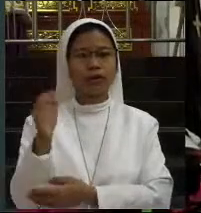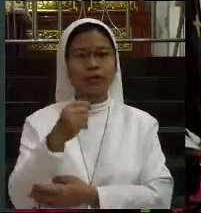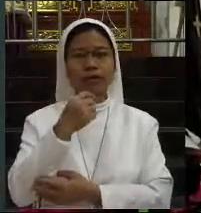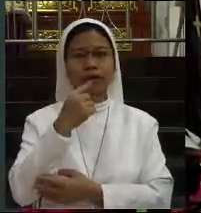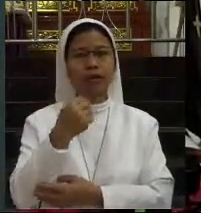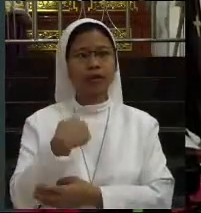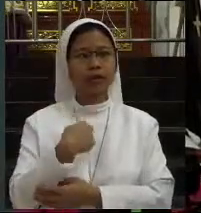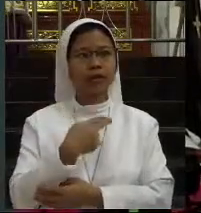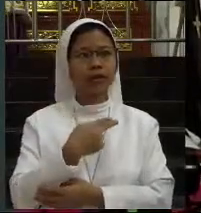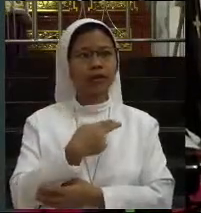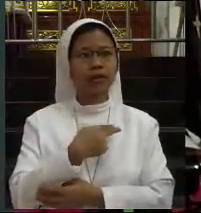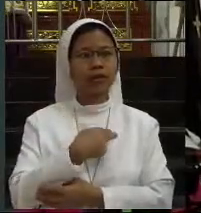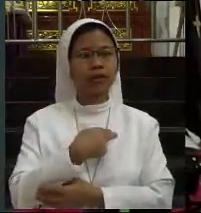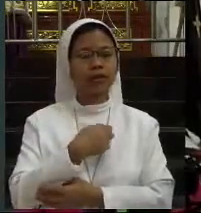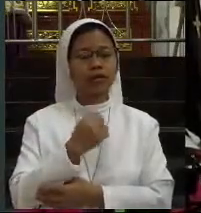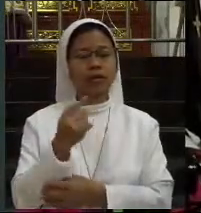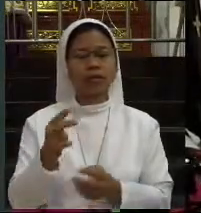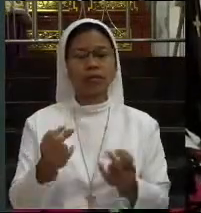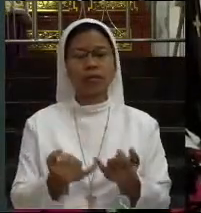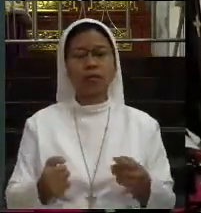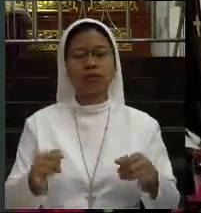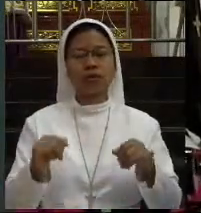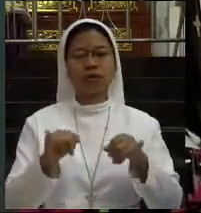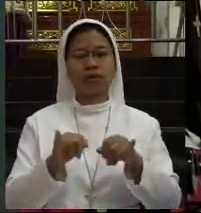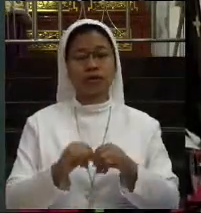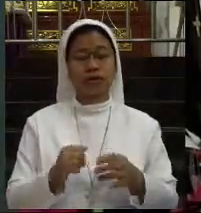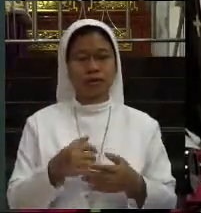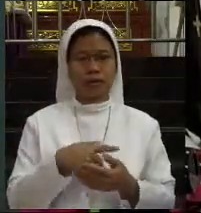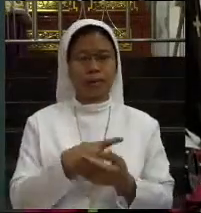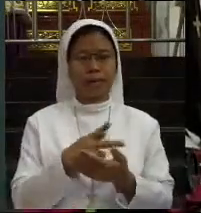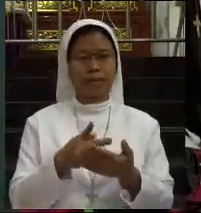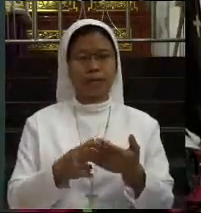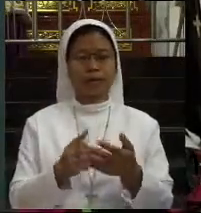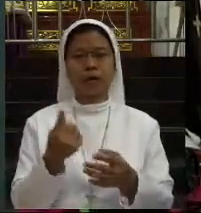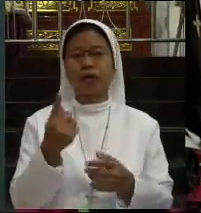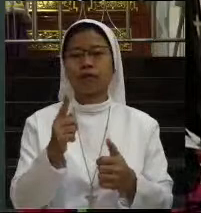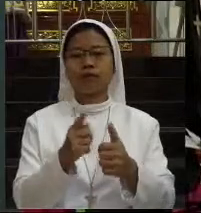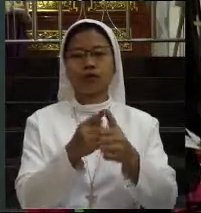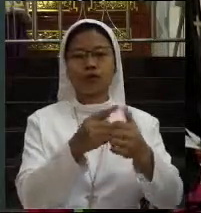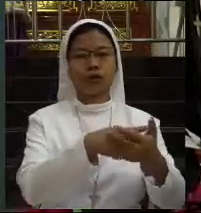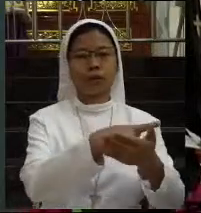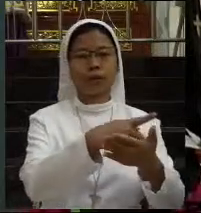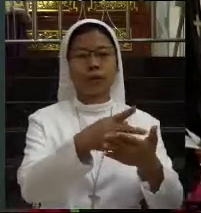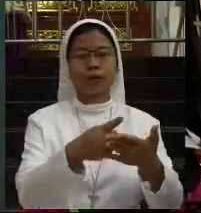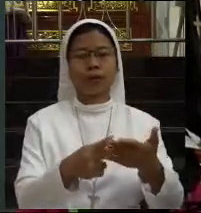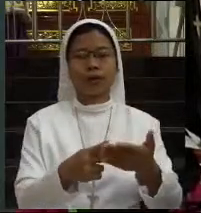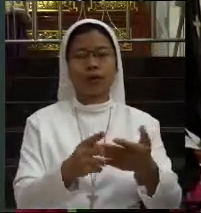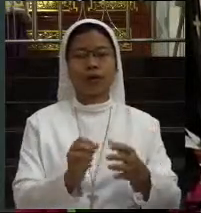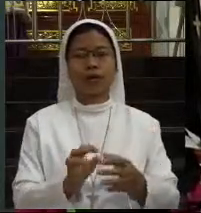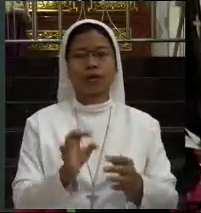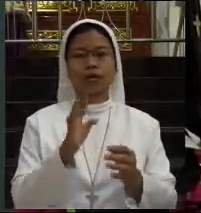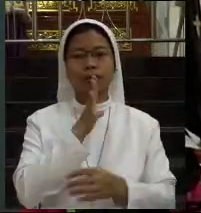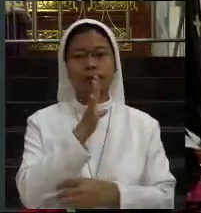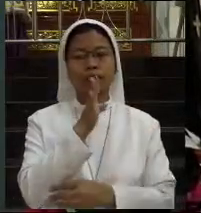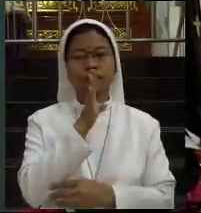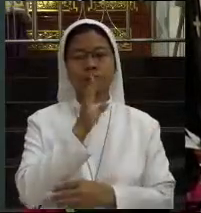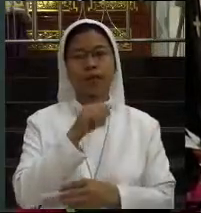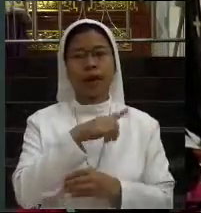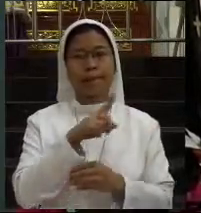has two very important parts. The first one, the first part, speaks